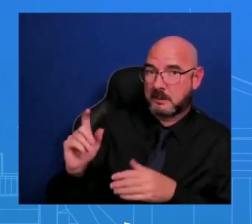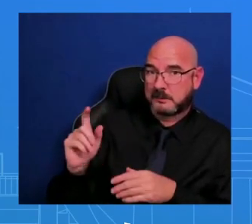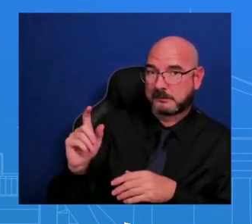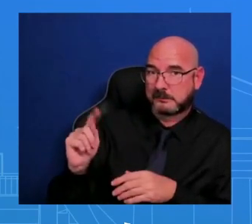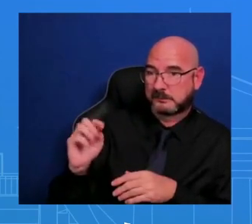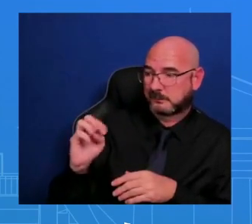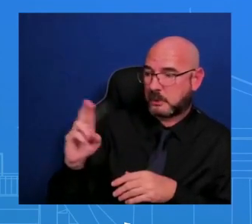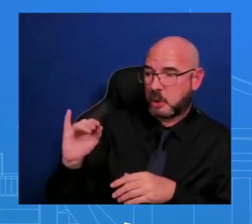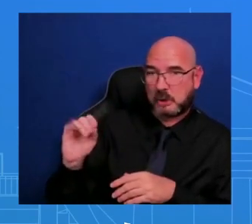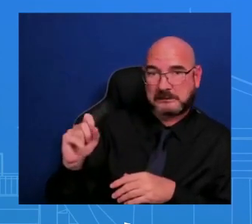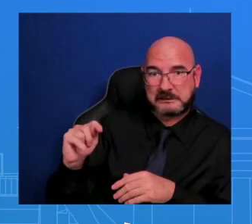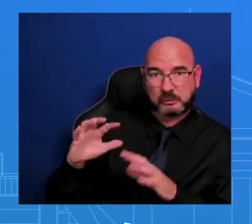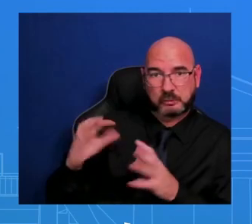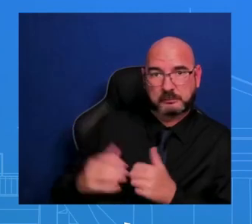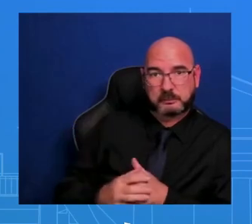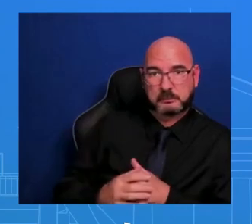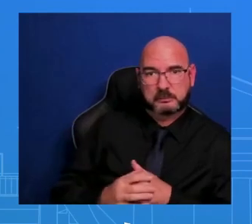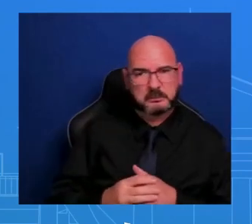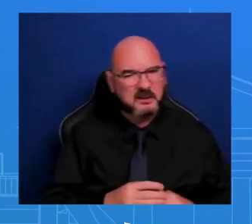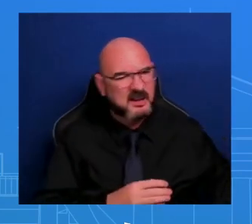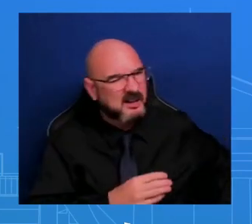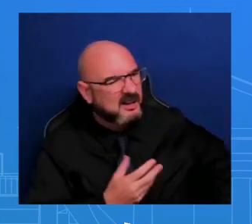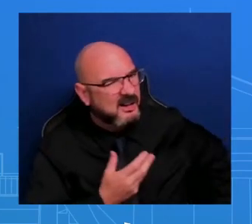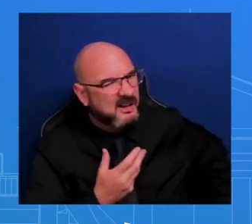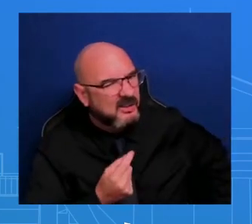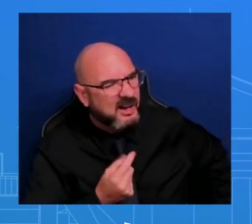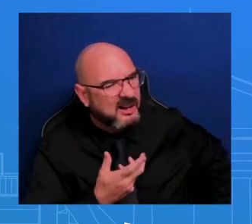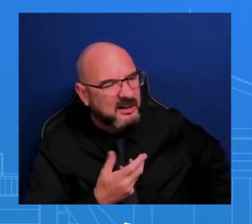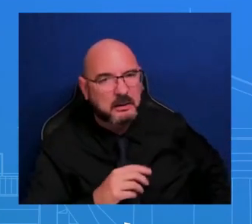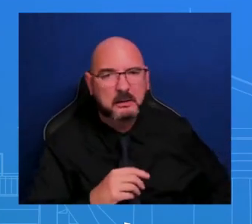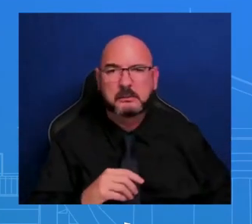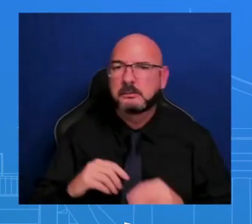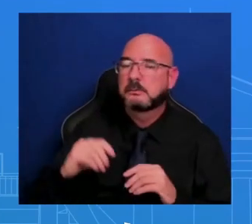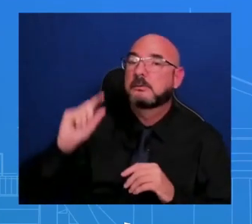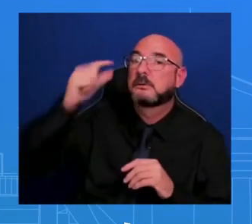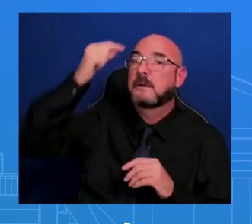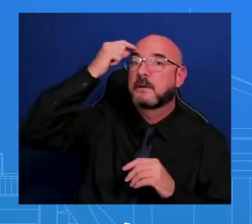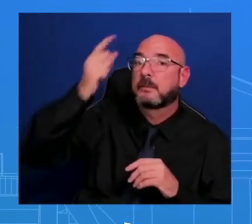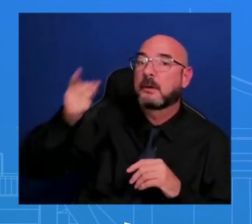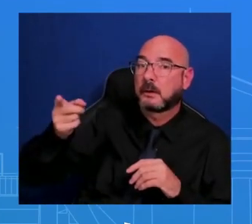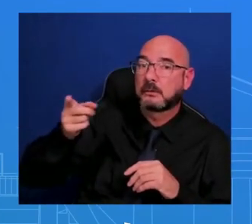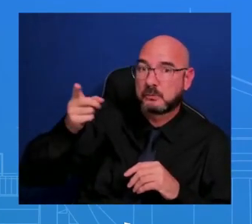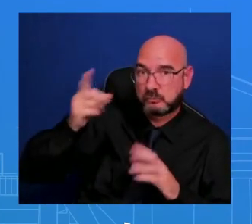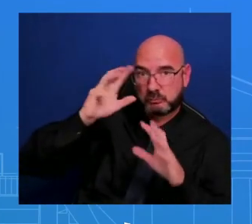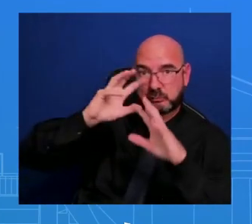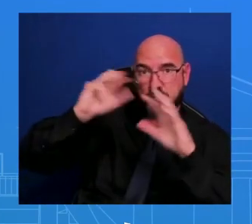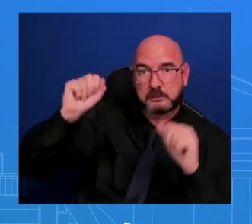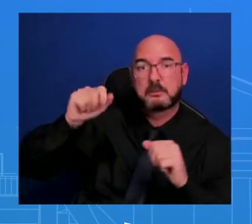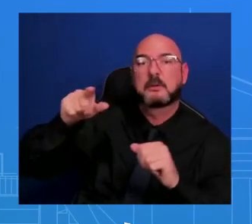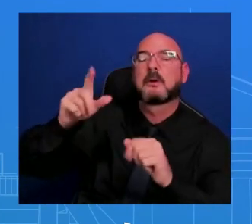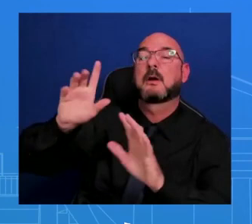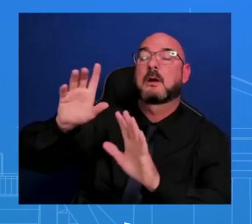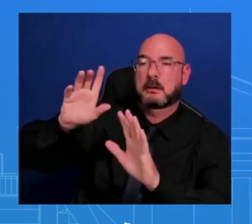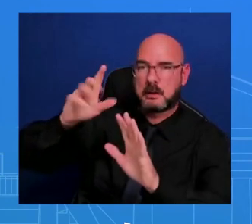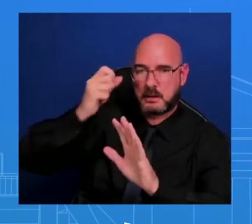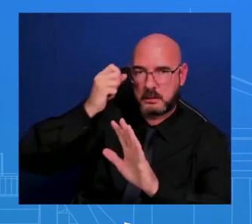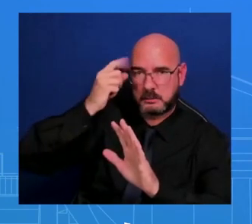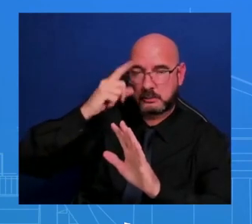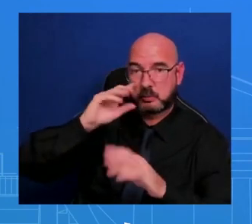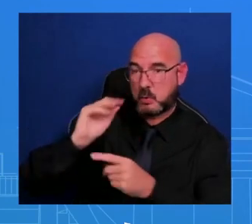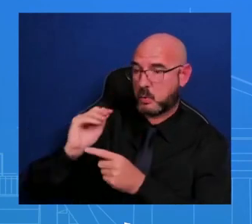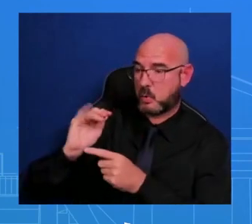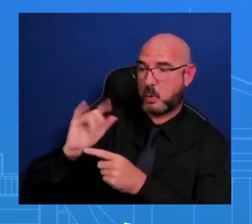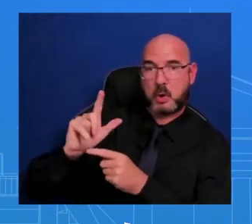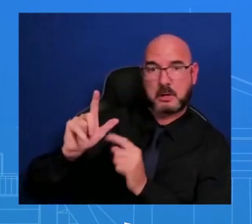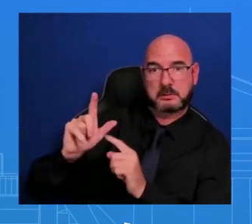was $58. Under this president, it's $83 a barrel. So the price of oil is more. Is that giving Iran enough money